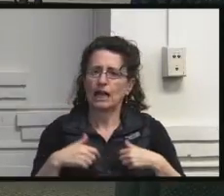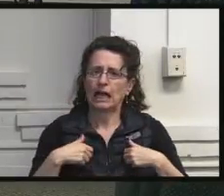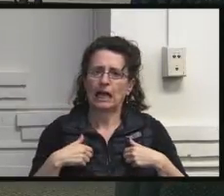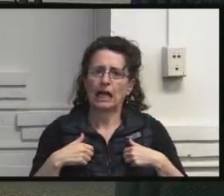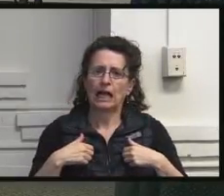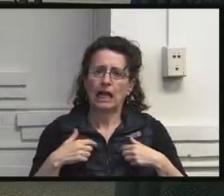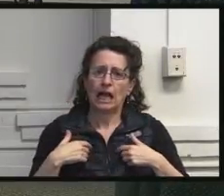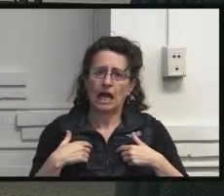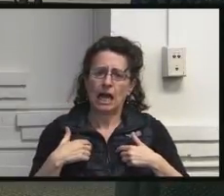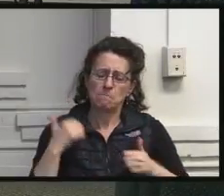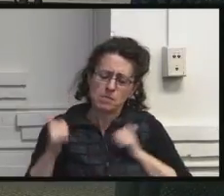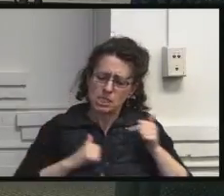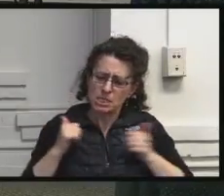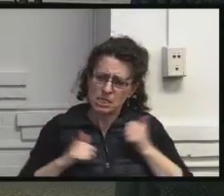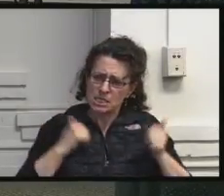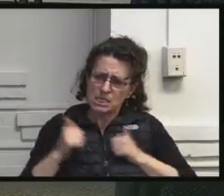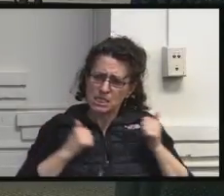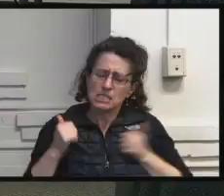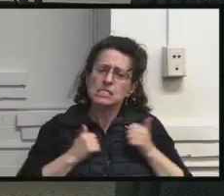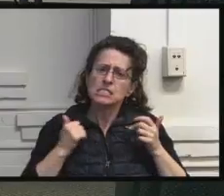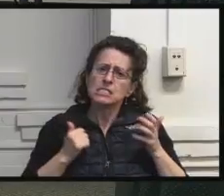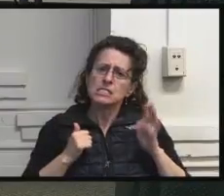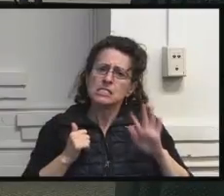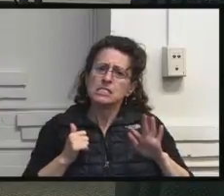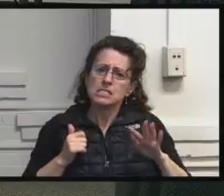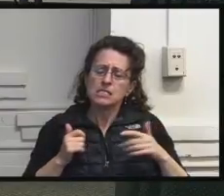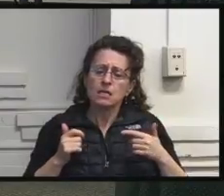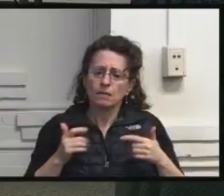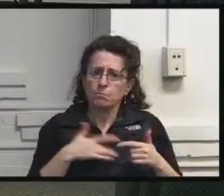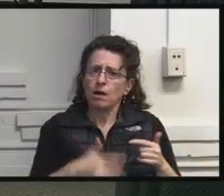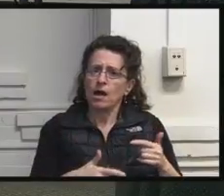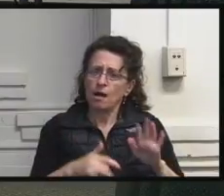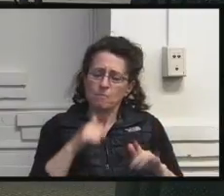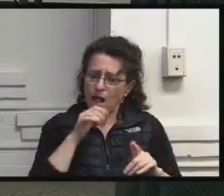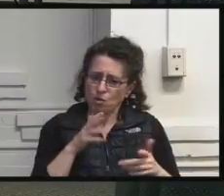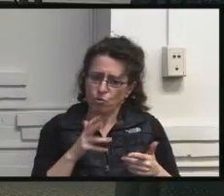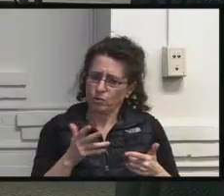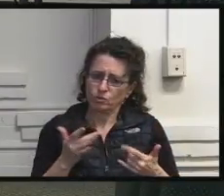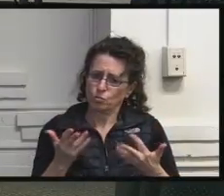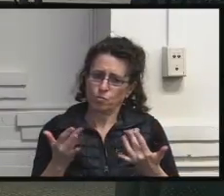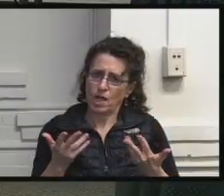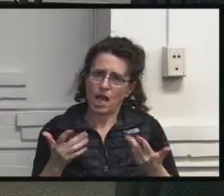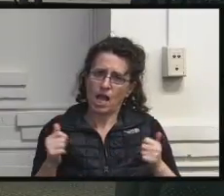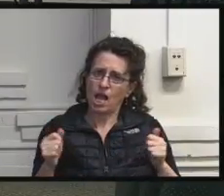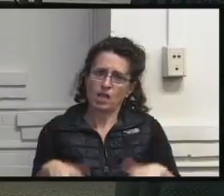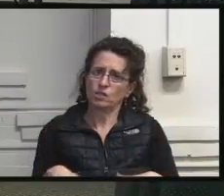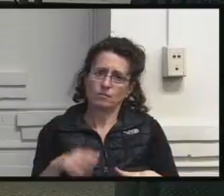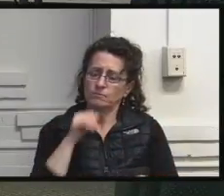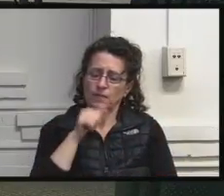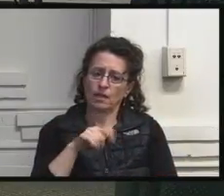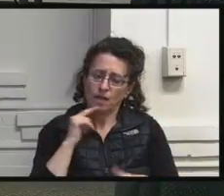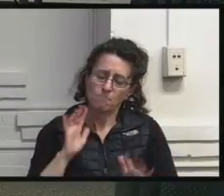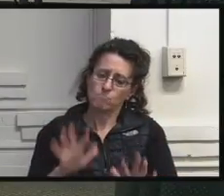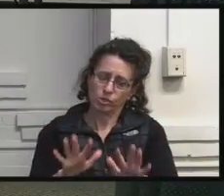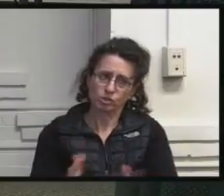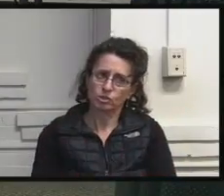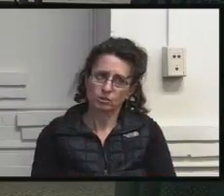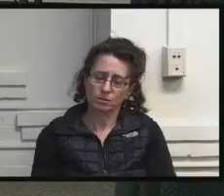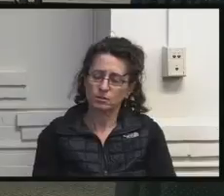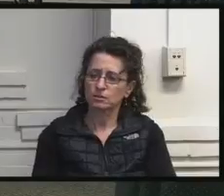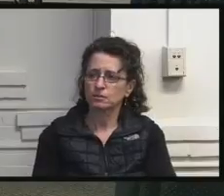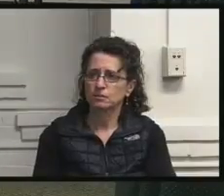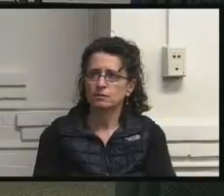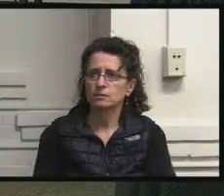use, aggressive, assertive project managers on our team, so trust me that I'm moving it and pushing as hard as I can.